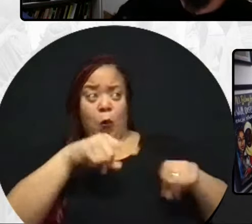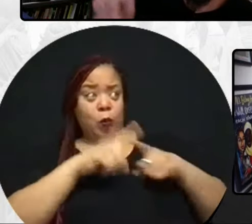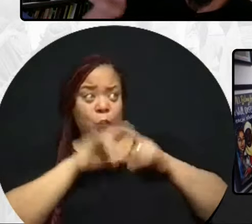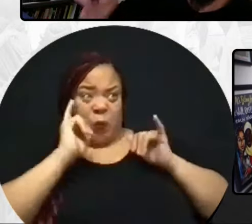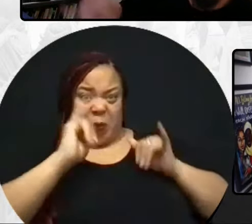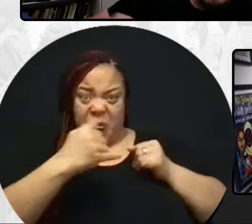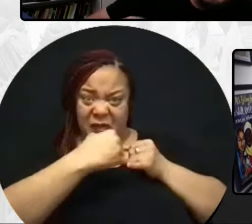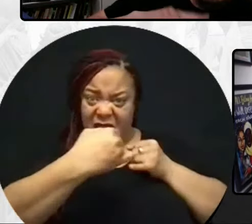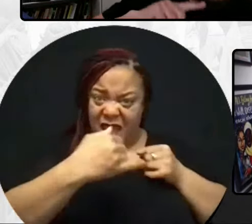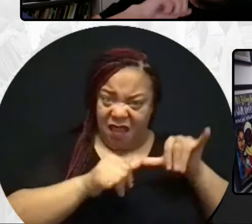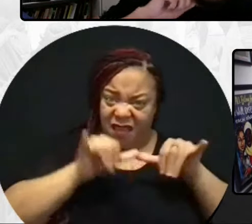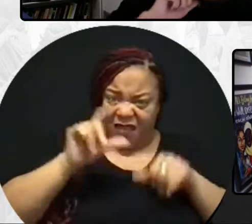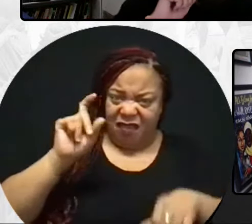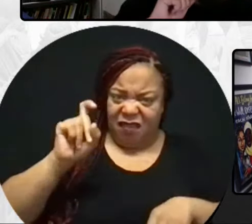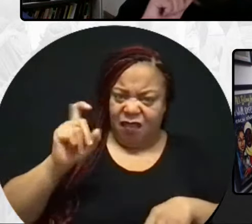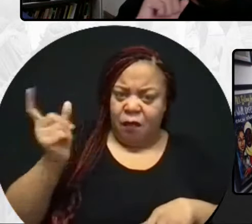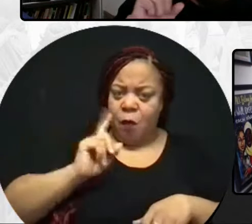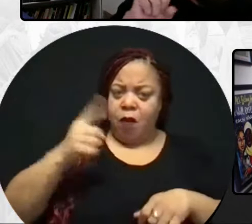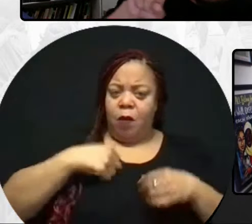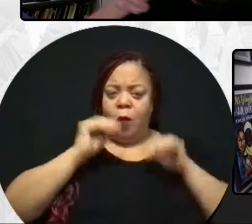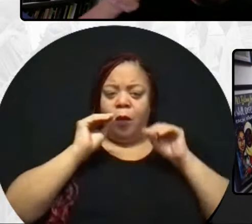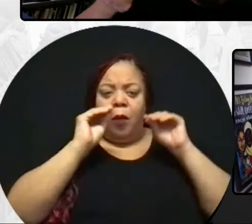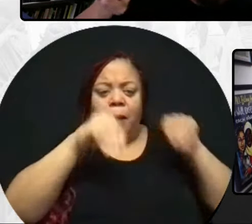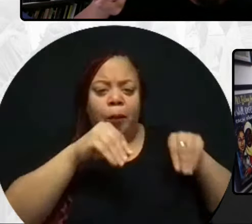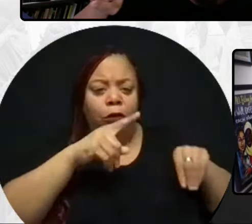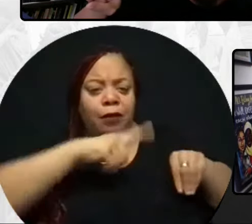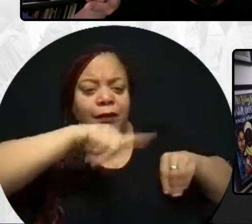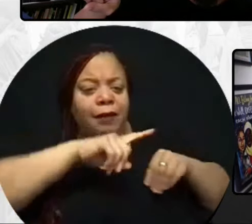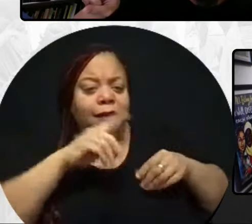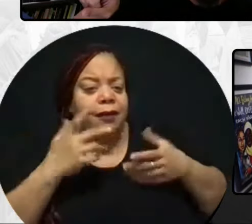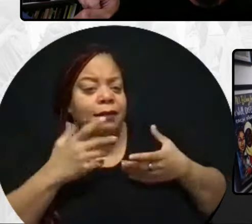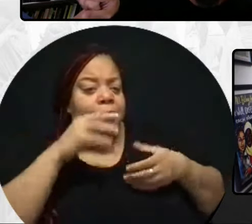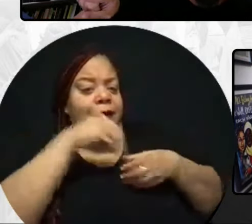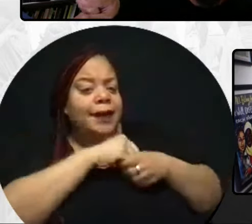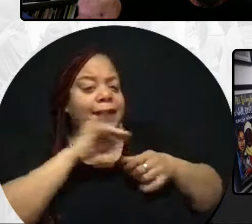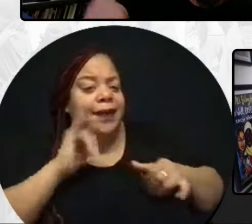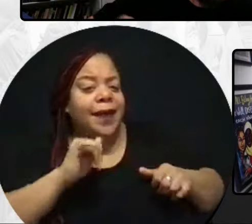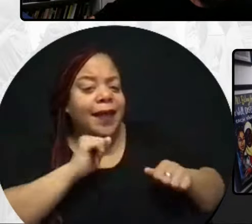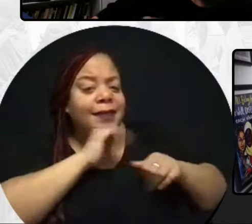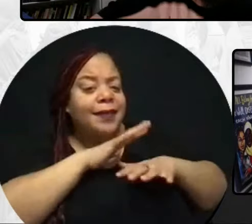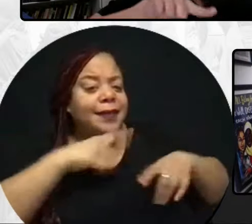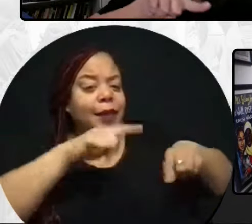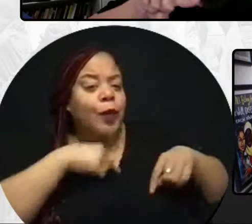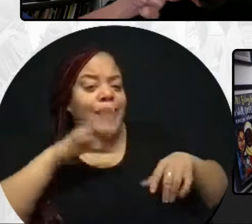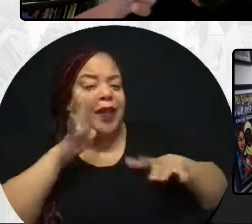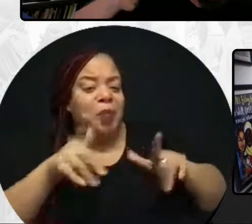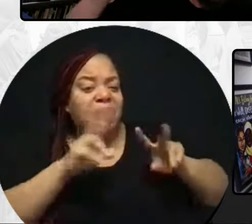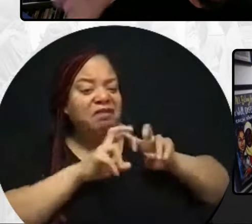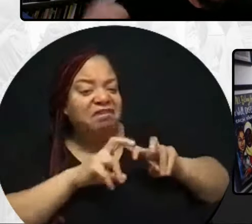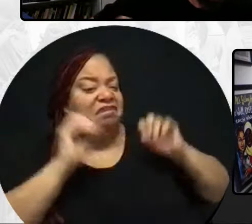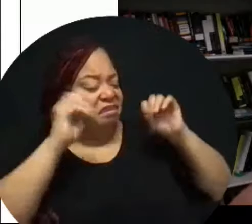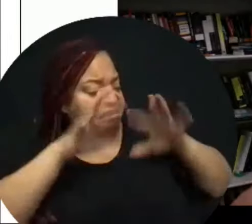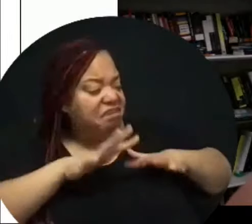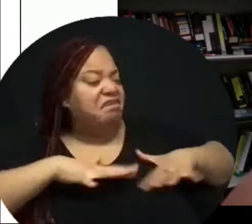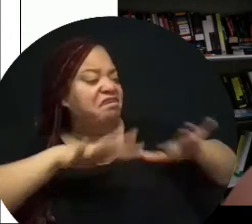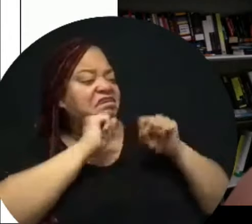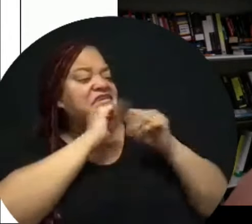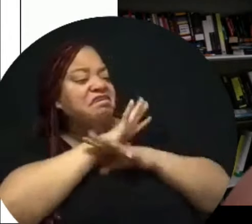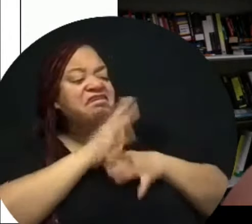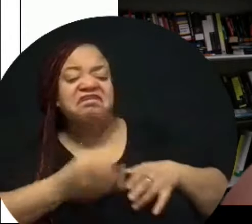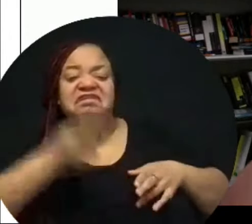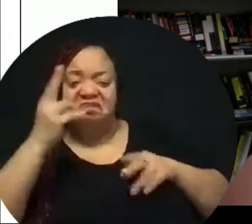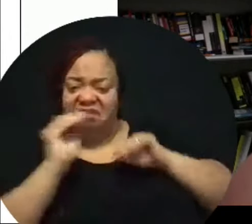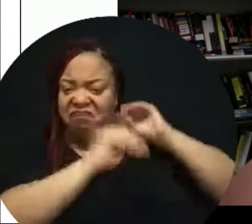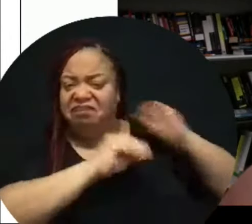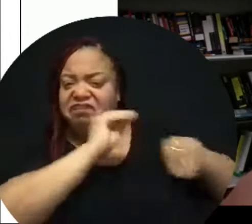Could I say that cycle of, you know, violence and starvation and kind of hunger that you